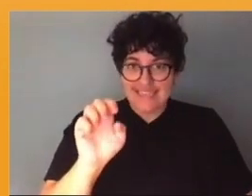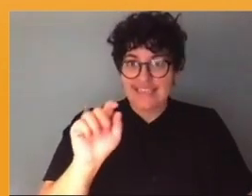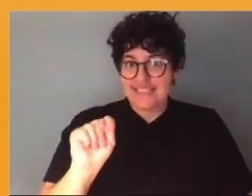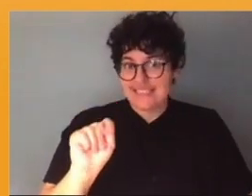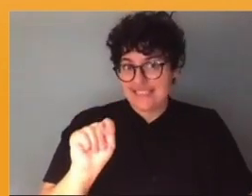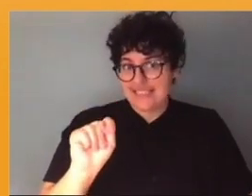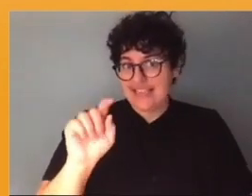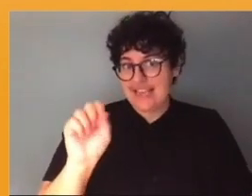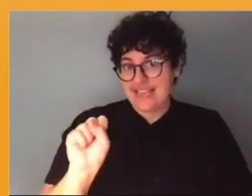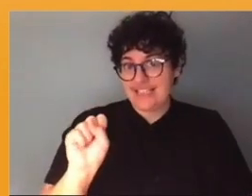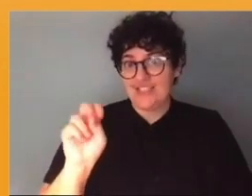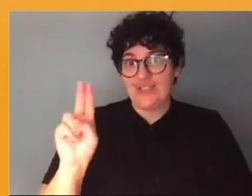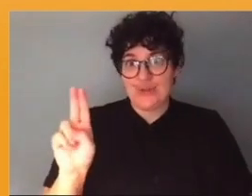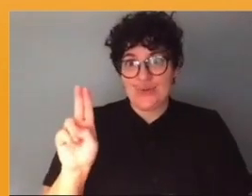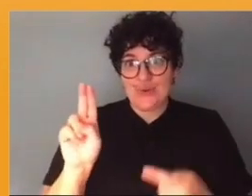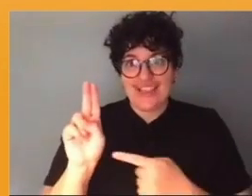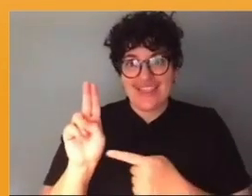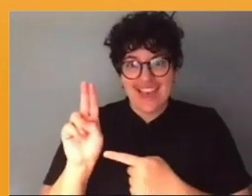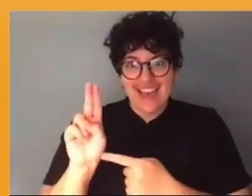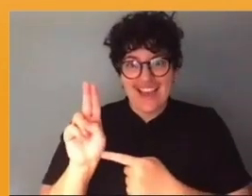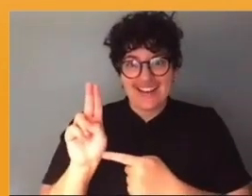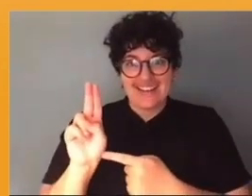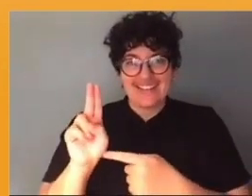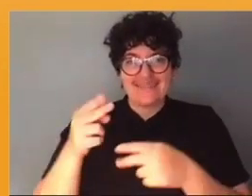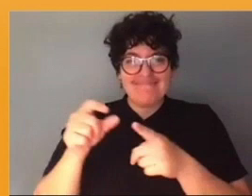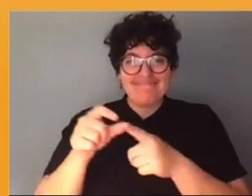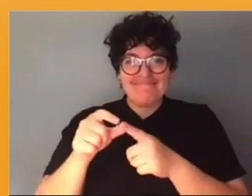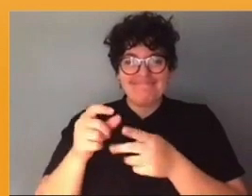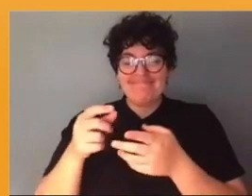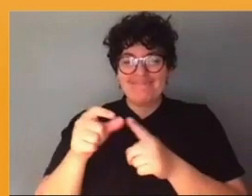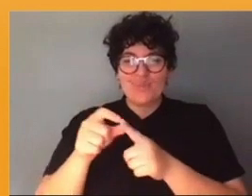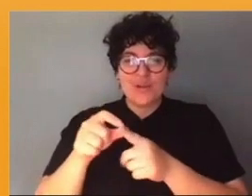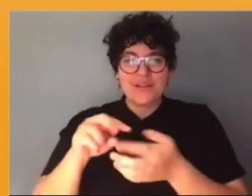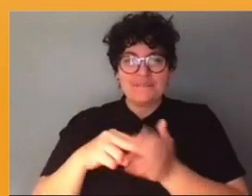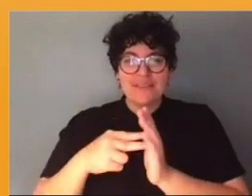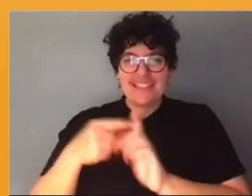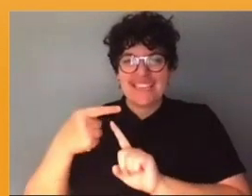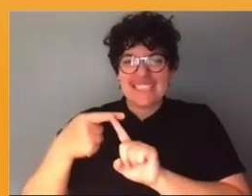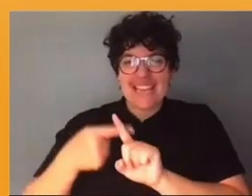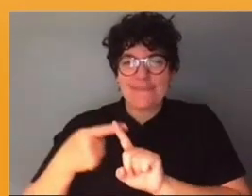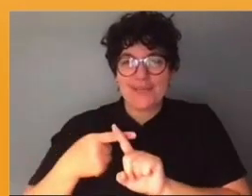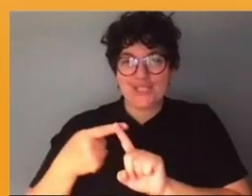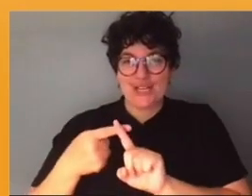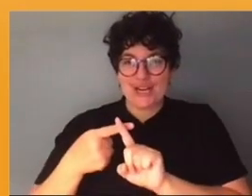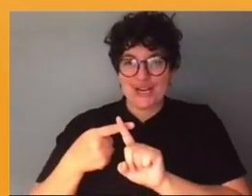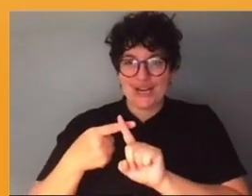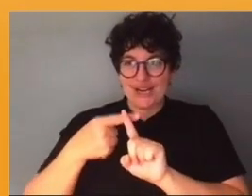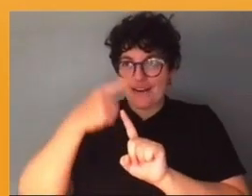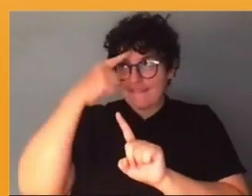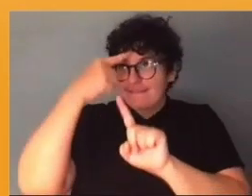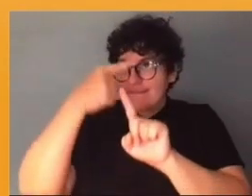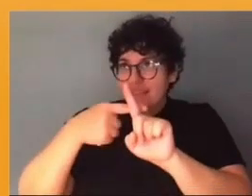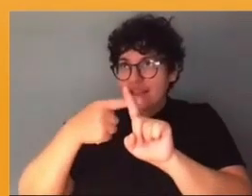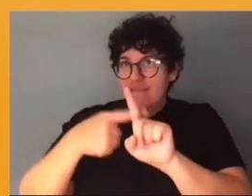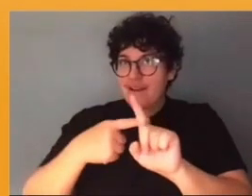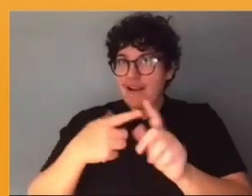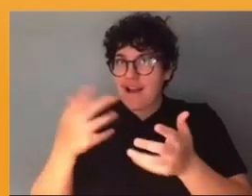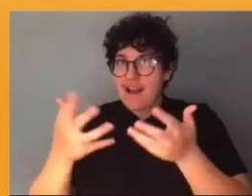N-E-T-S-U. The temperature, fever. You feel that